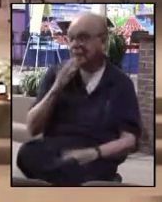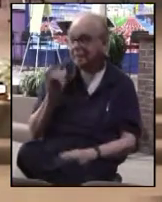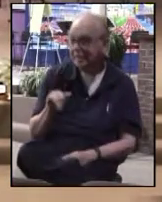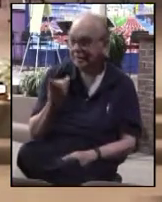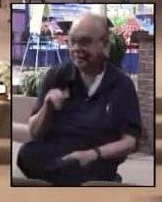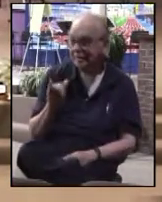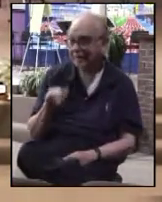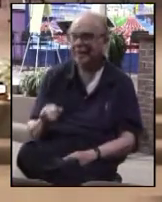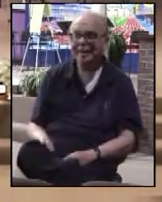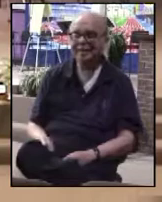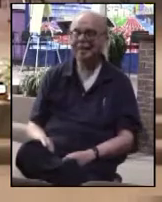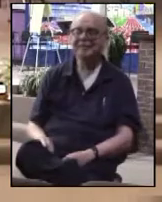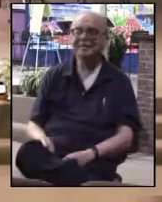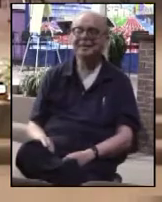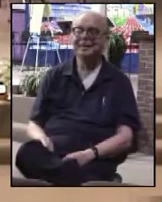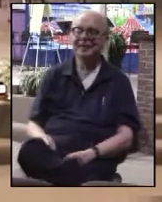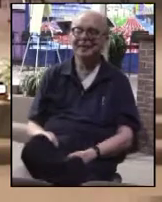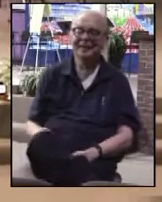yes okay